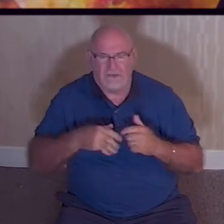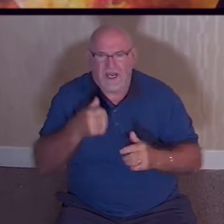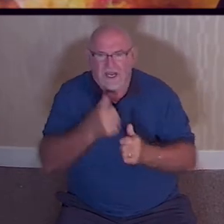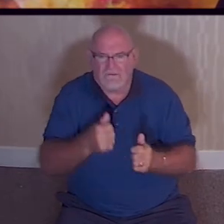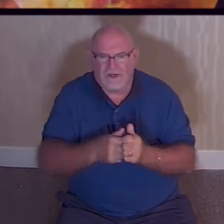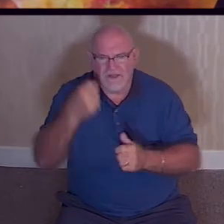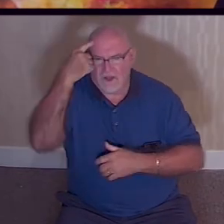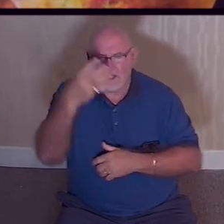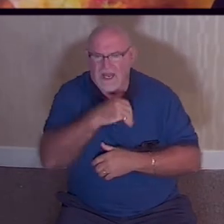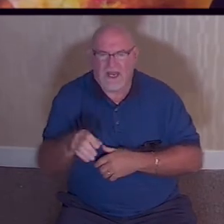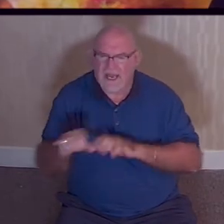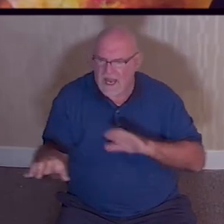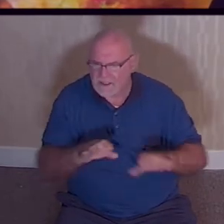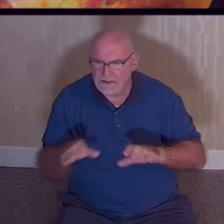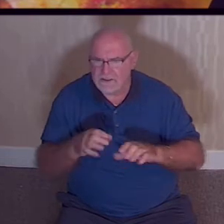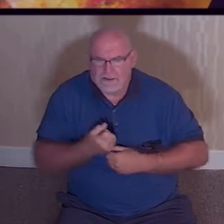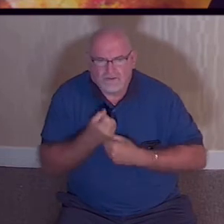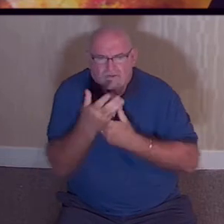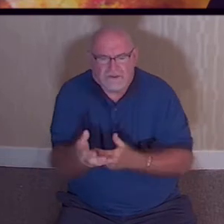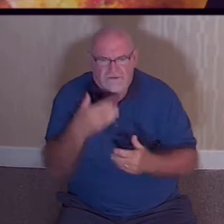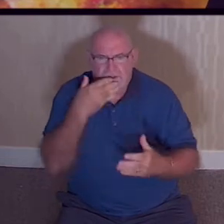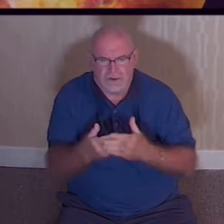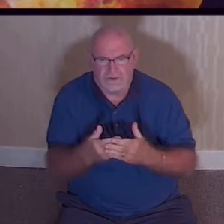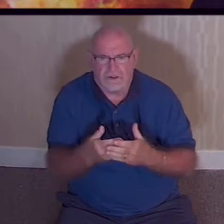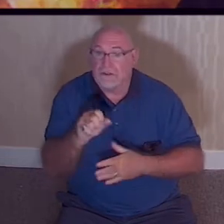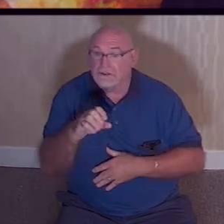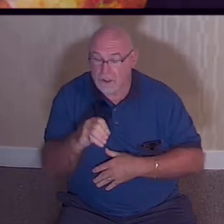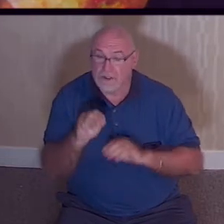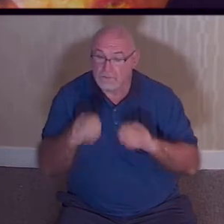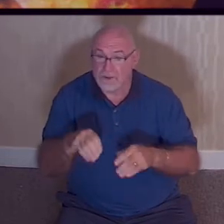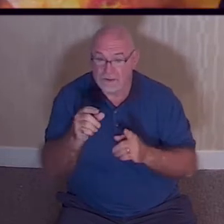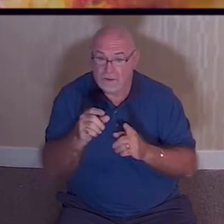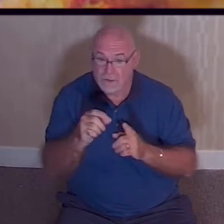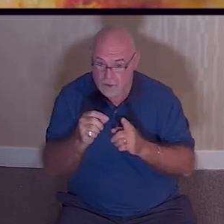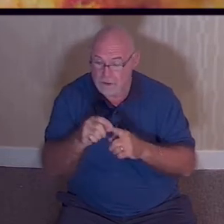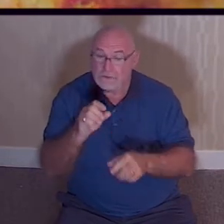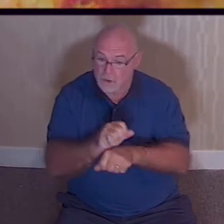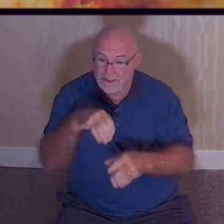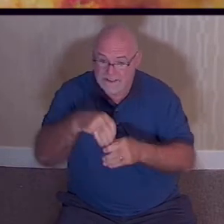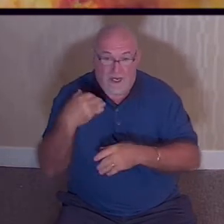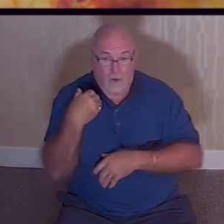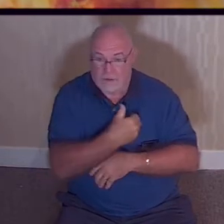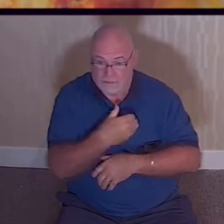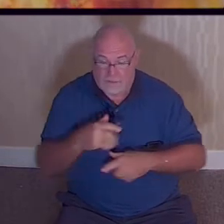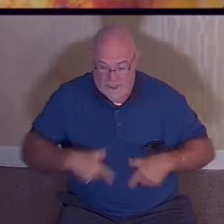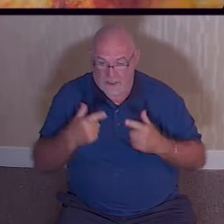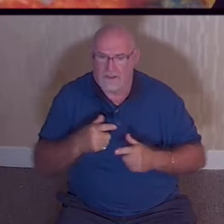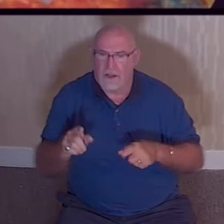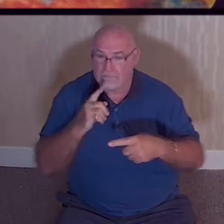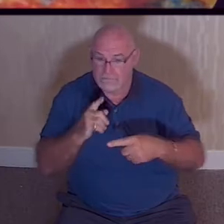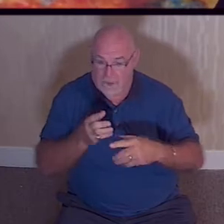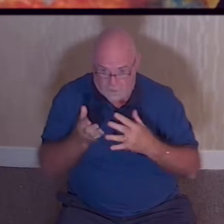and act are an expression of this goodness." So let's put these words to work in our lives. We do that through affirmative